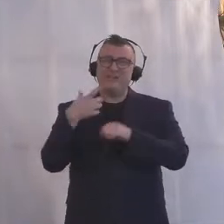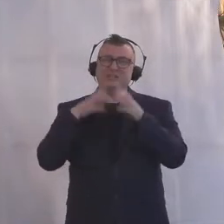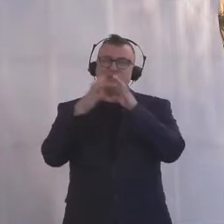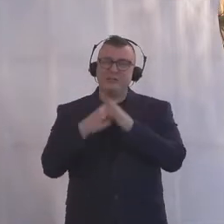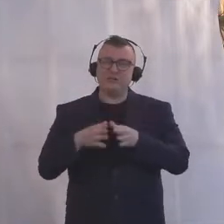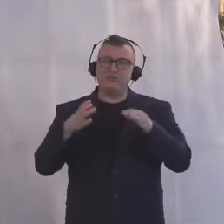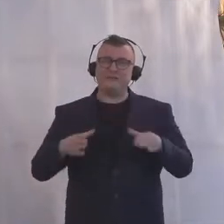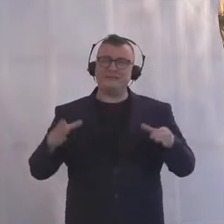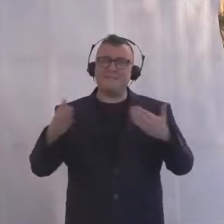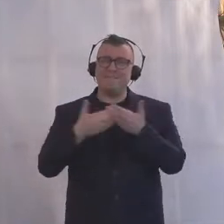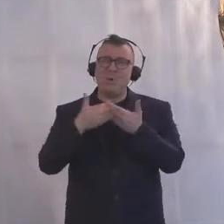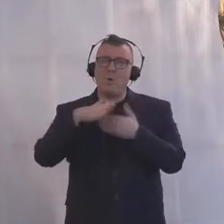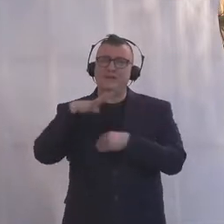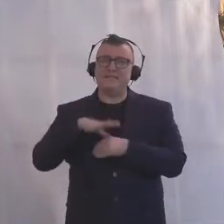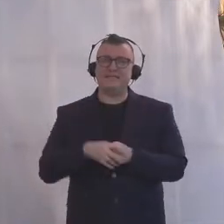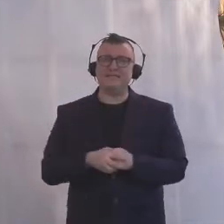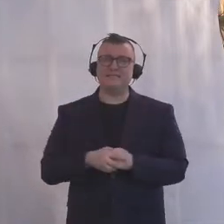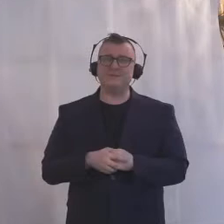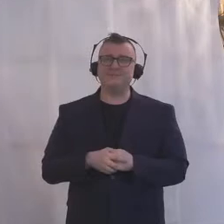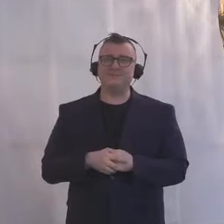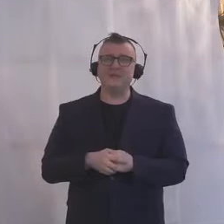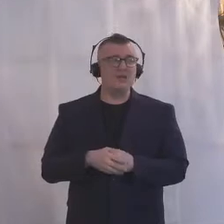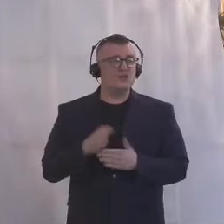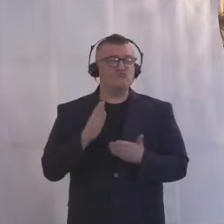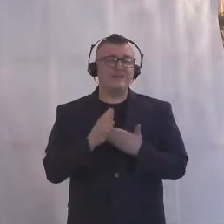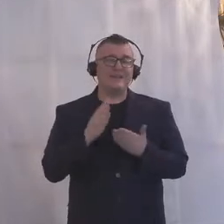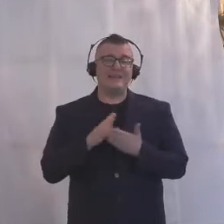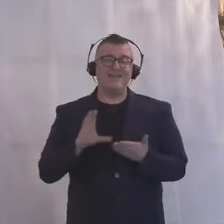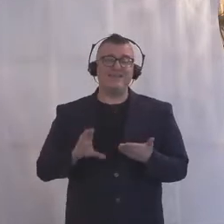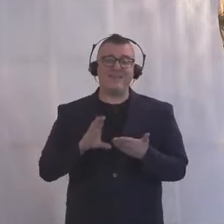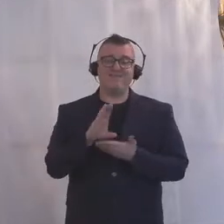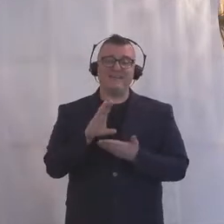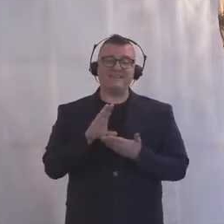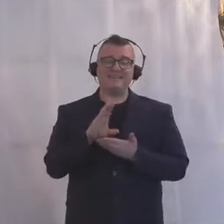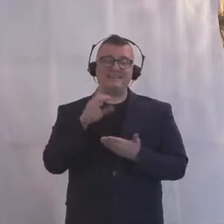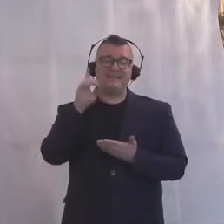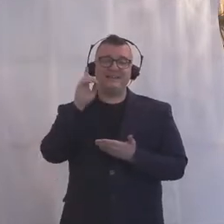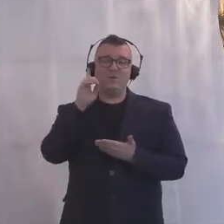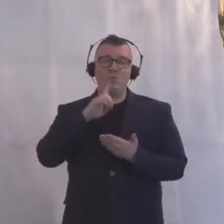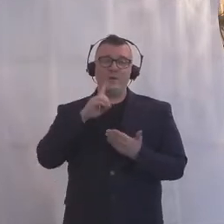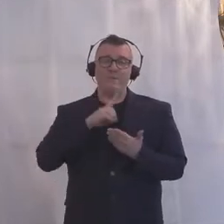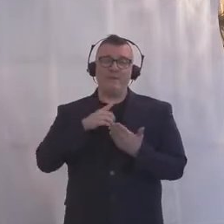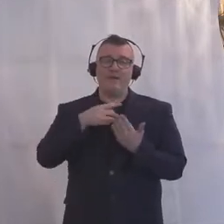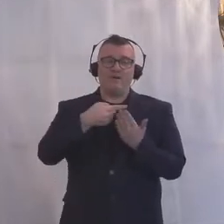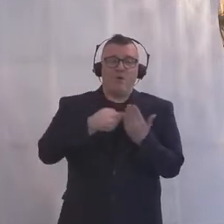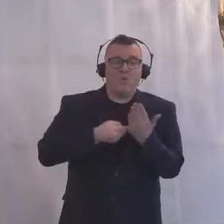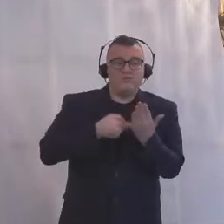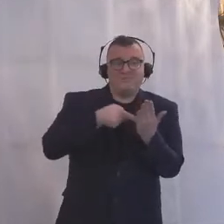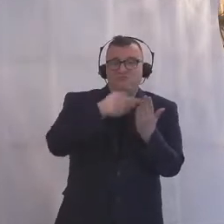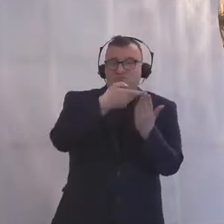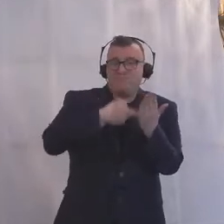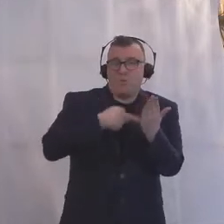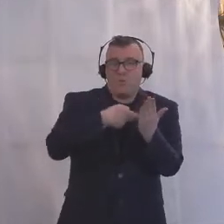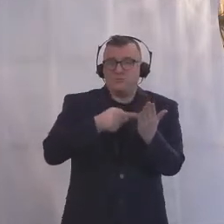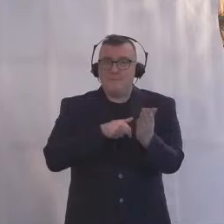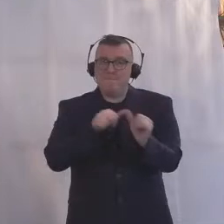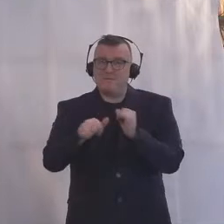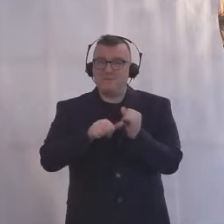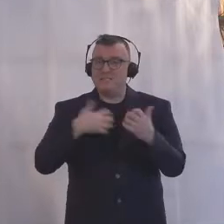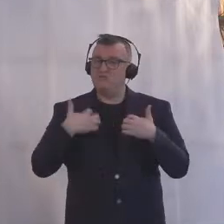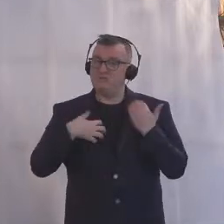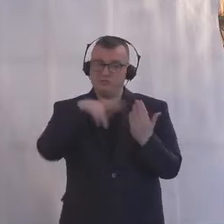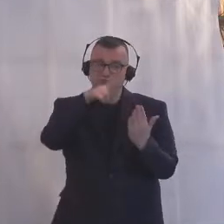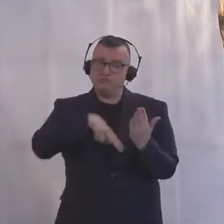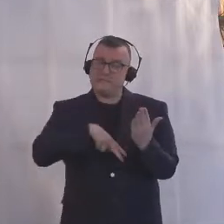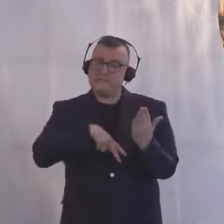yeah, it's interesting to read the Investing in Women Code reports, to understand, you know, the data, and maybe